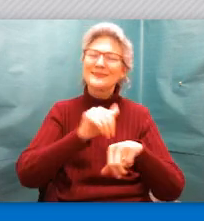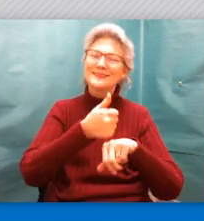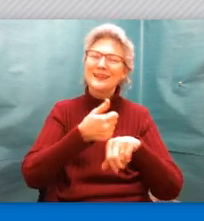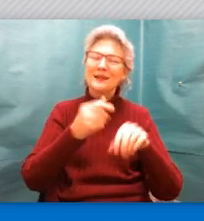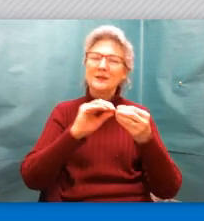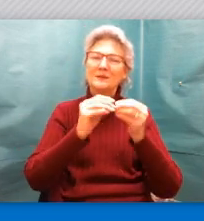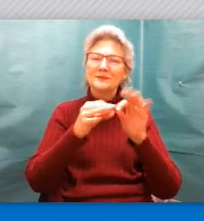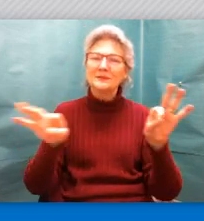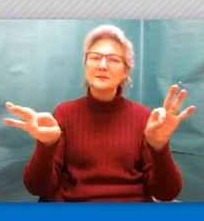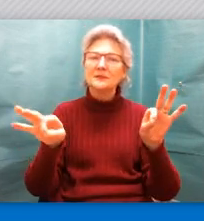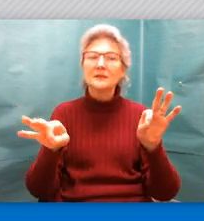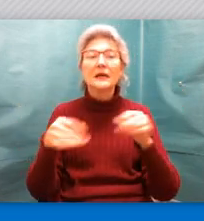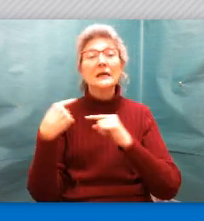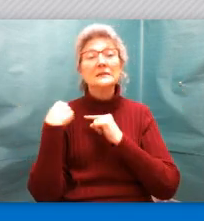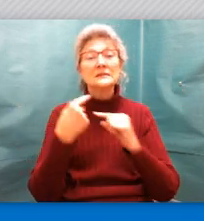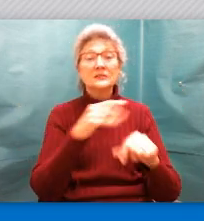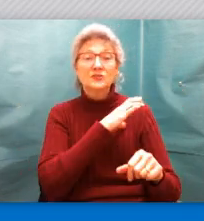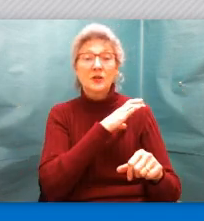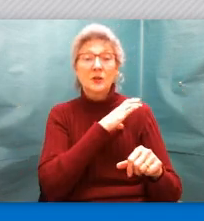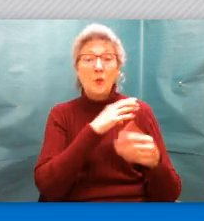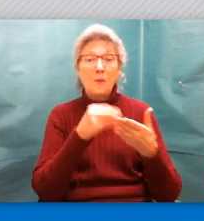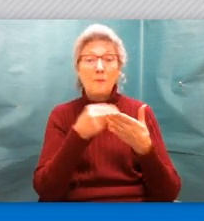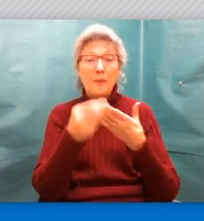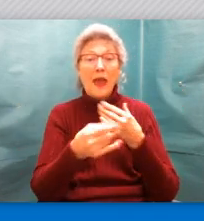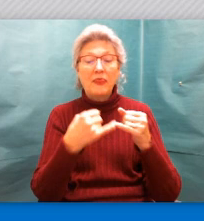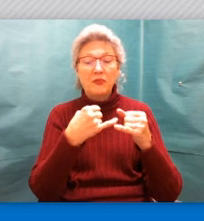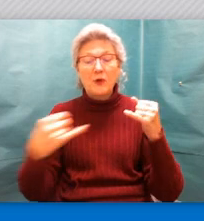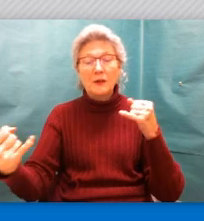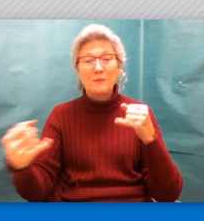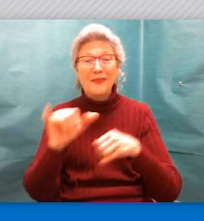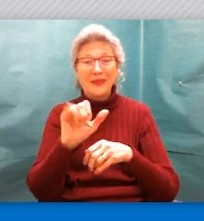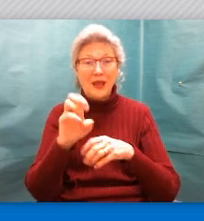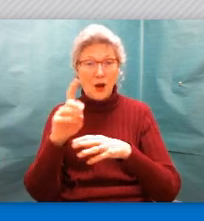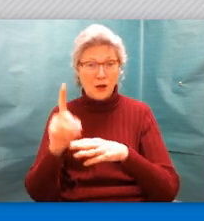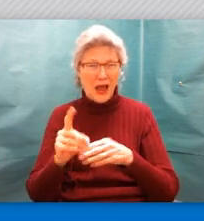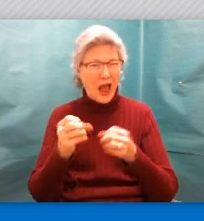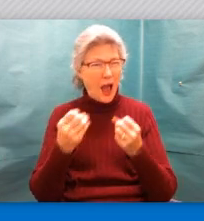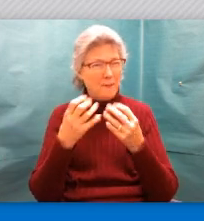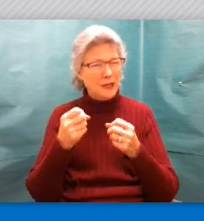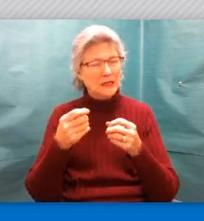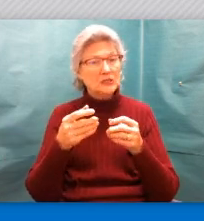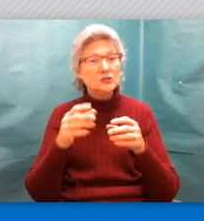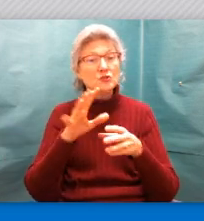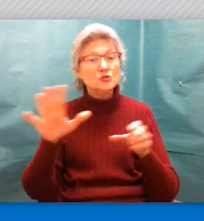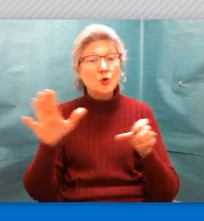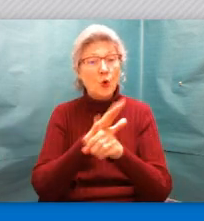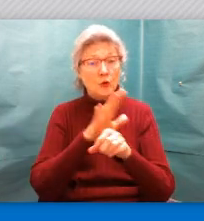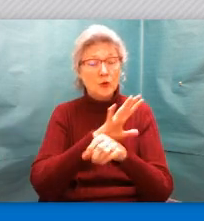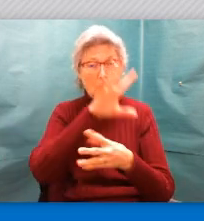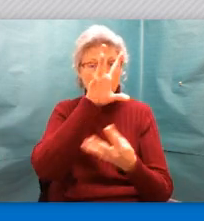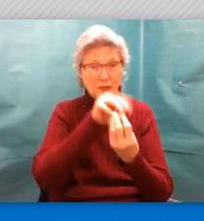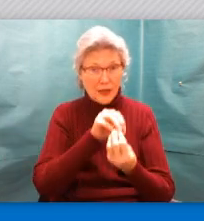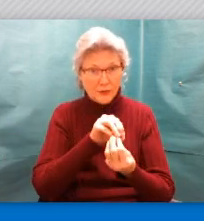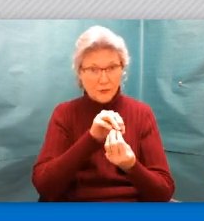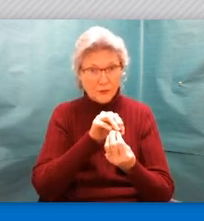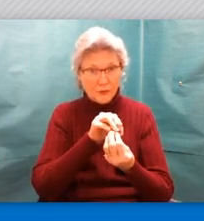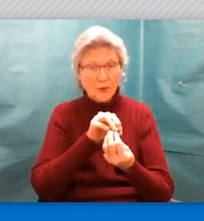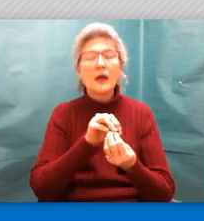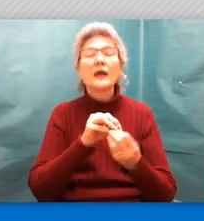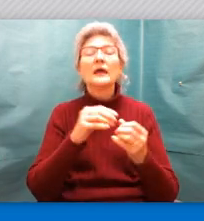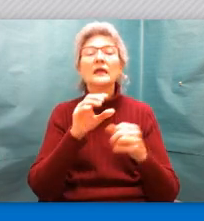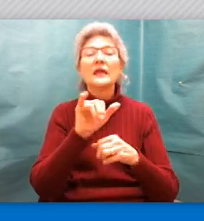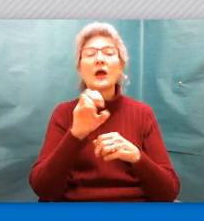equation. Since Charlene will buy thread by the yard, I need to find out how many total yards she needs. She needs